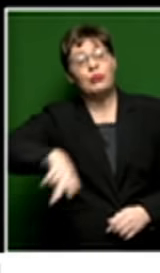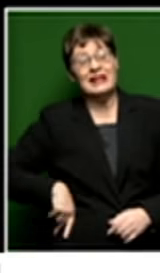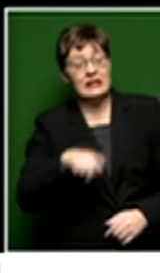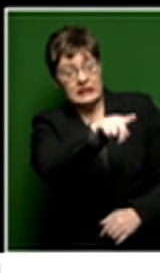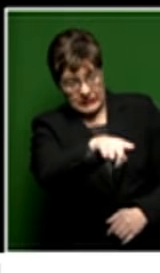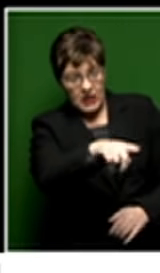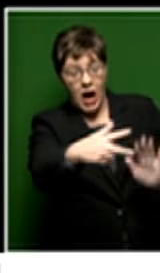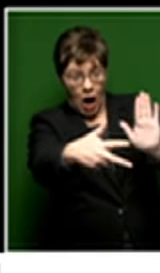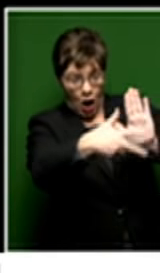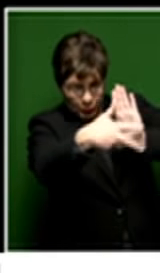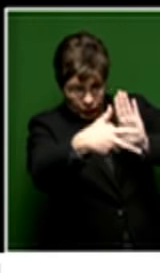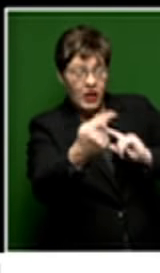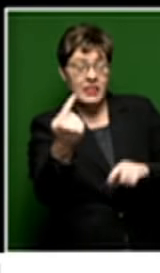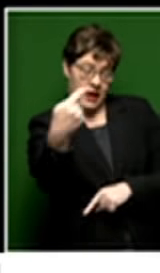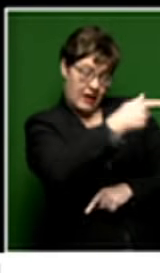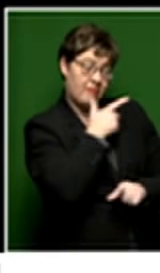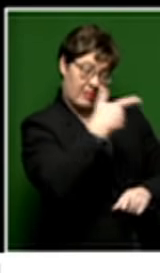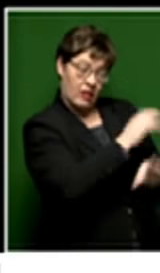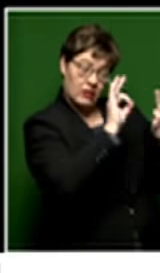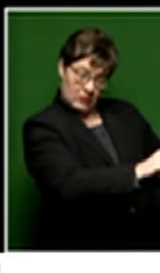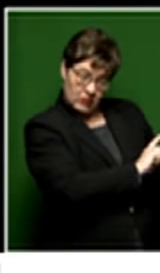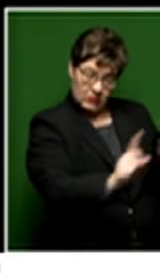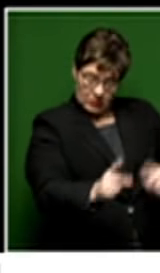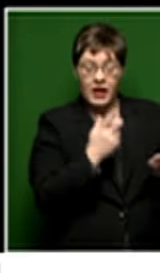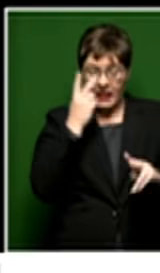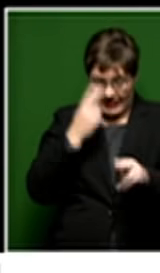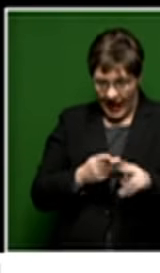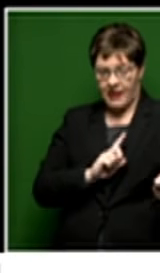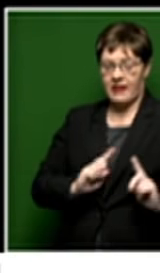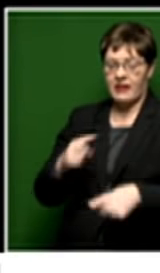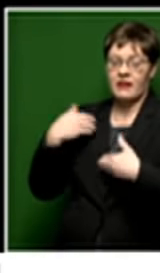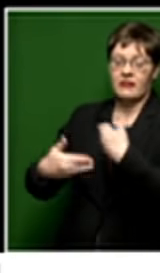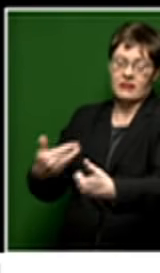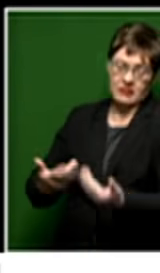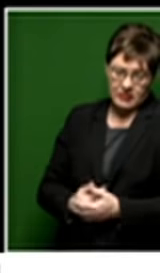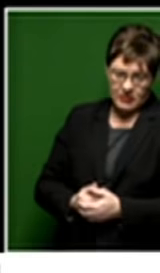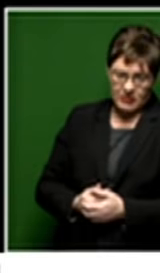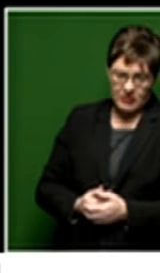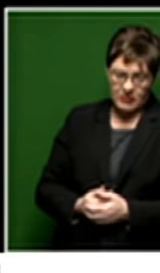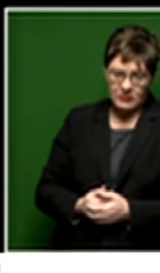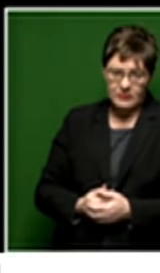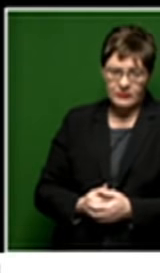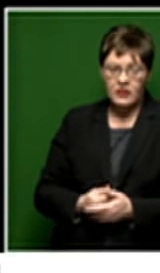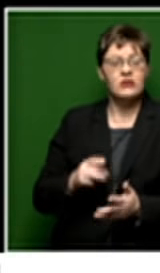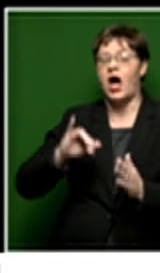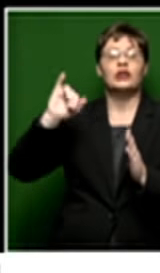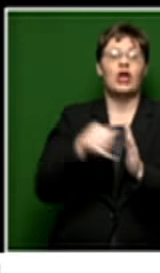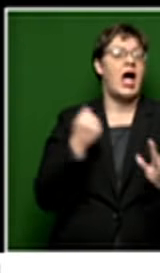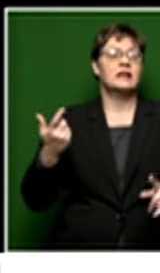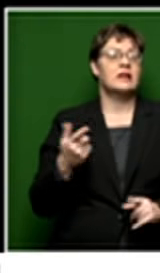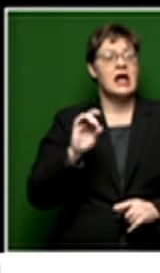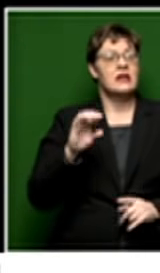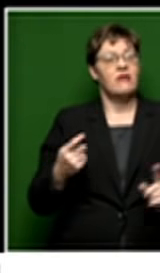the deployment can commence. That's the thing. Those are the processes which are there, so that we won't see SANDF just being